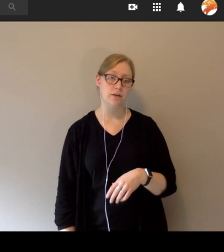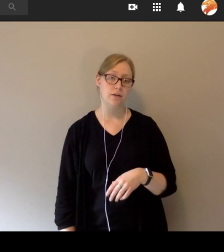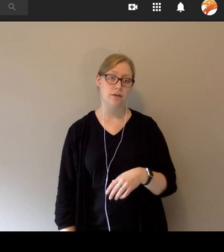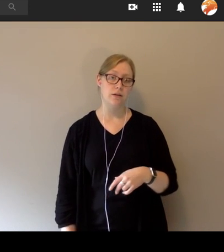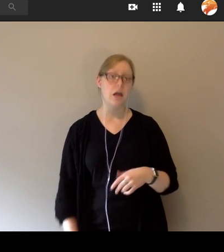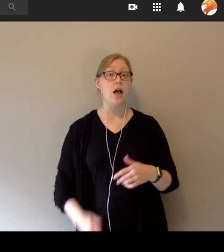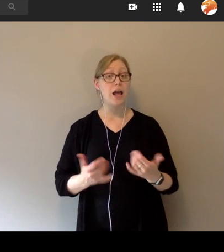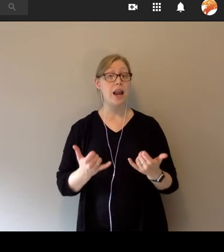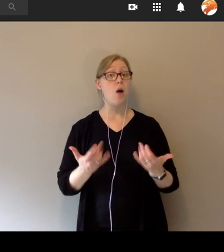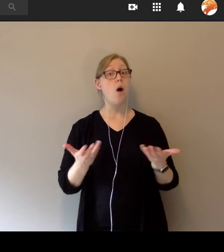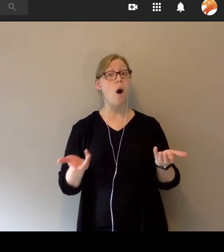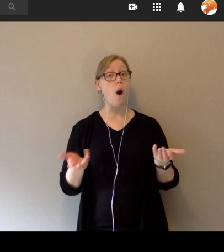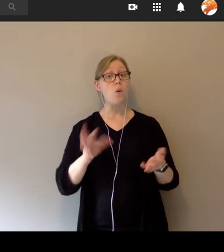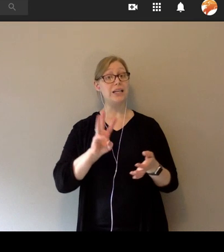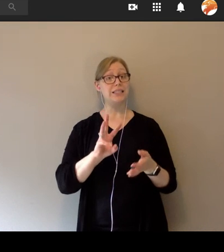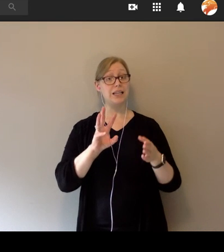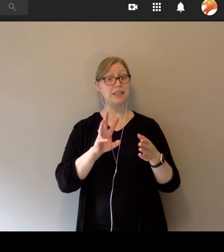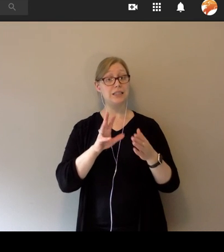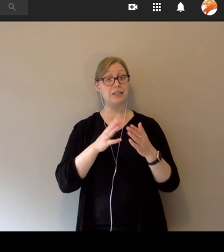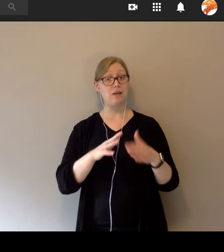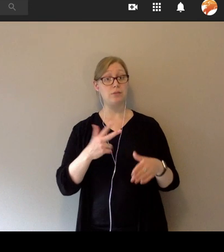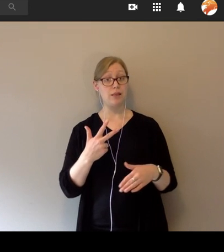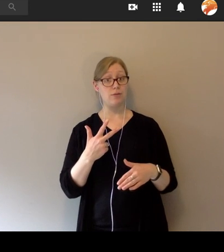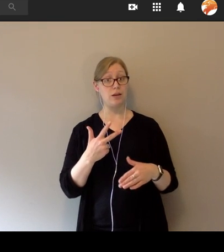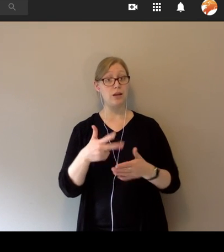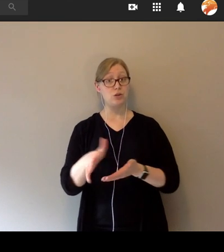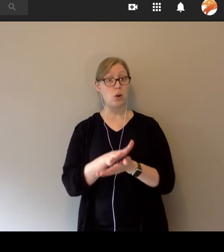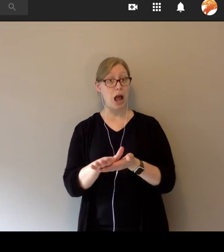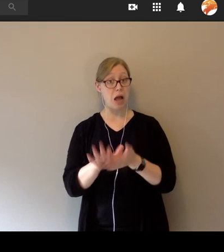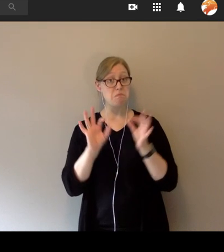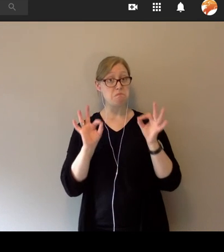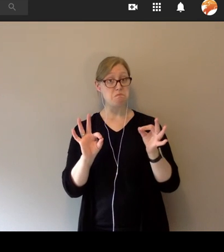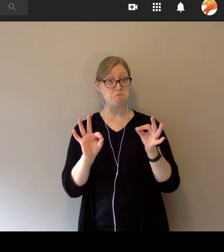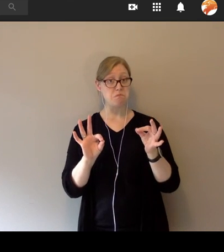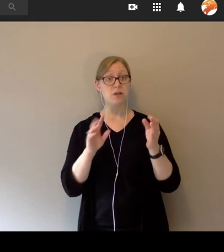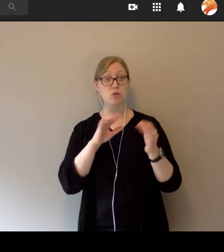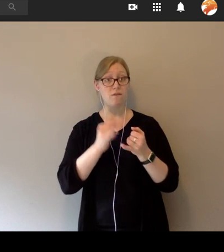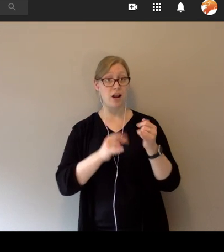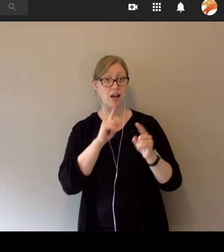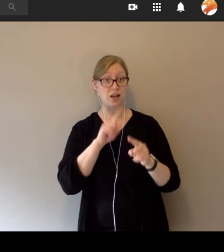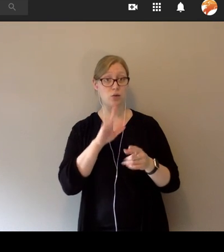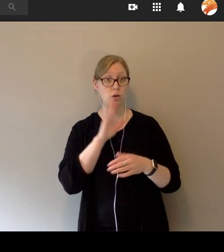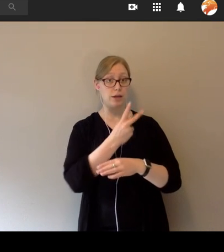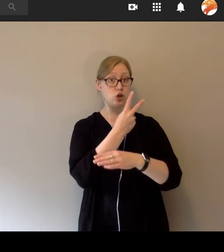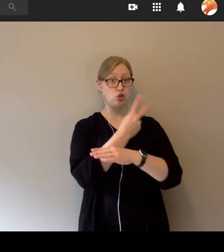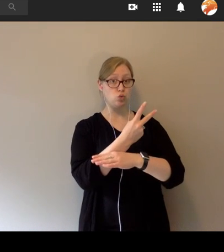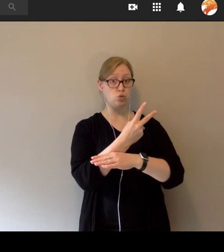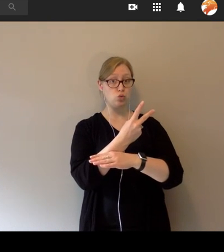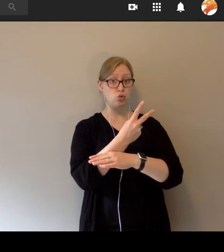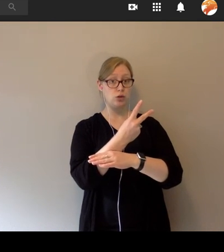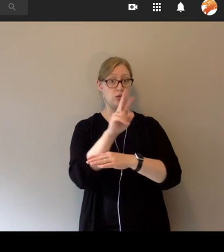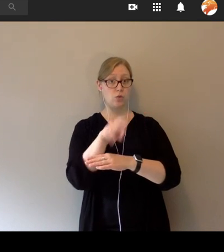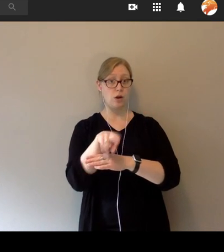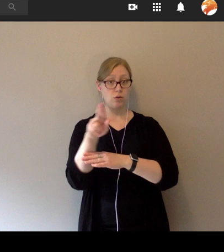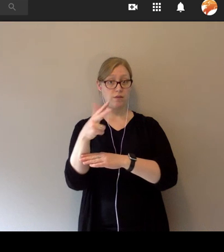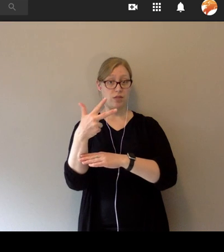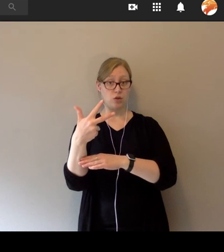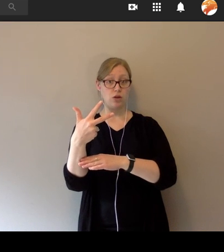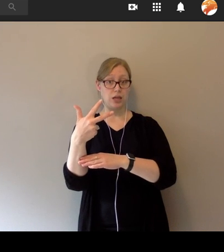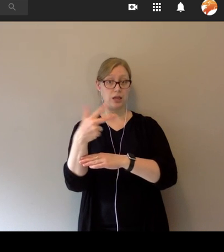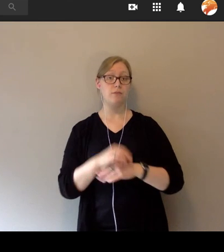3. So the final answer is going to be 2 square root of 3. So side C, the hypotenuse, is going to